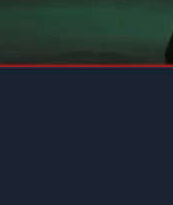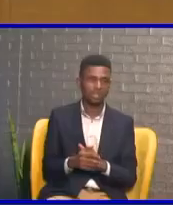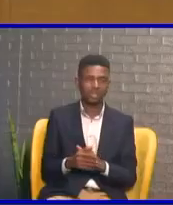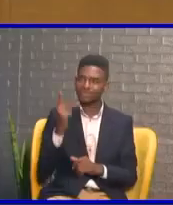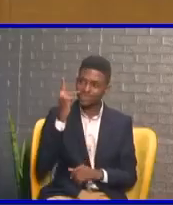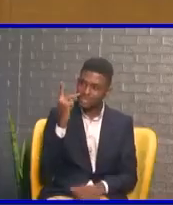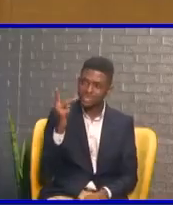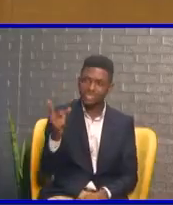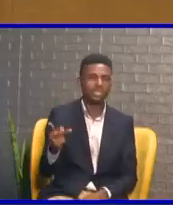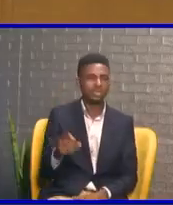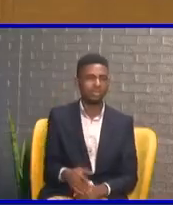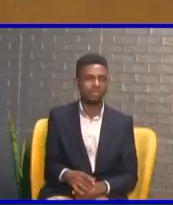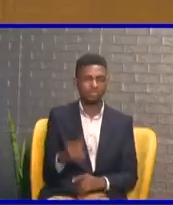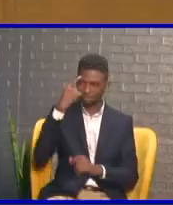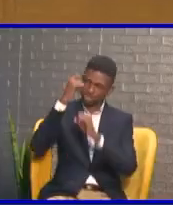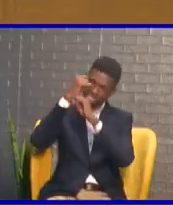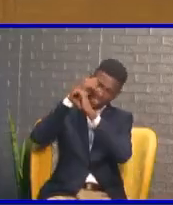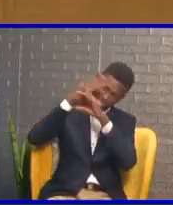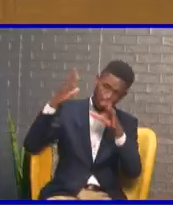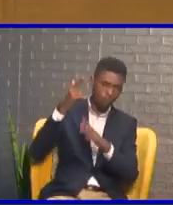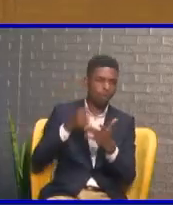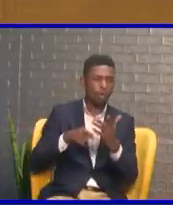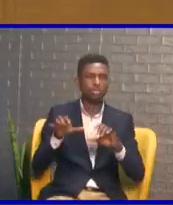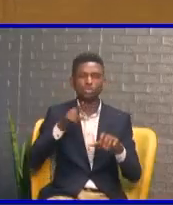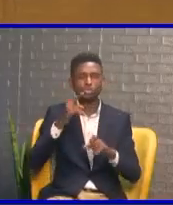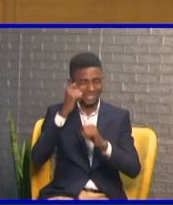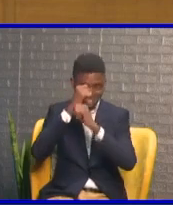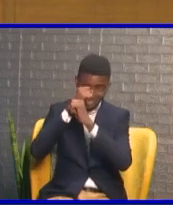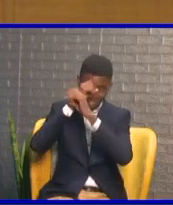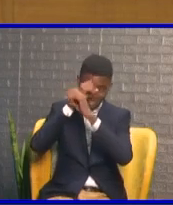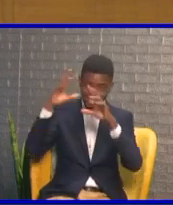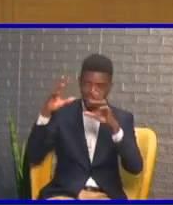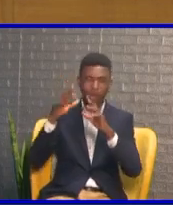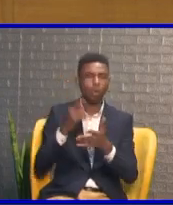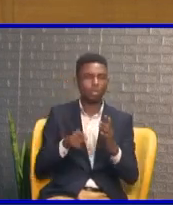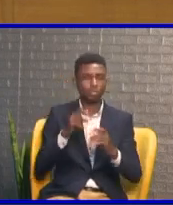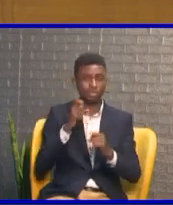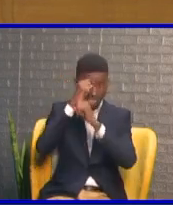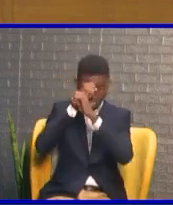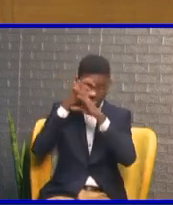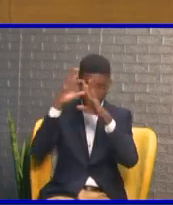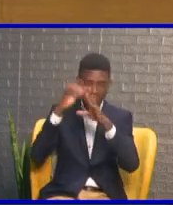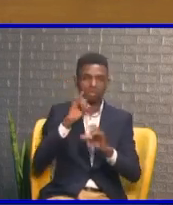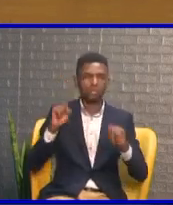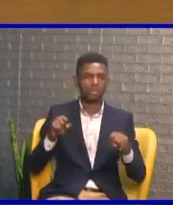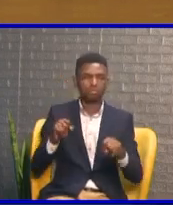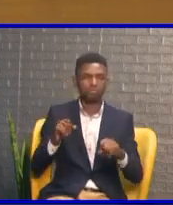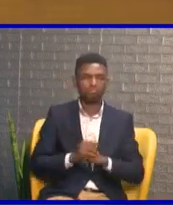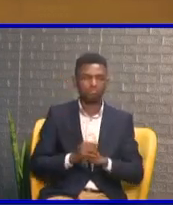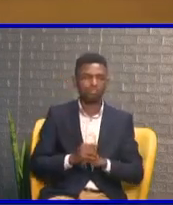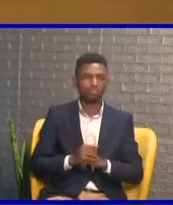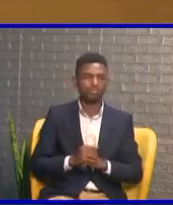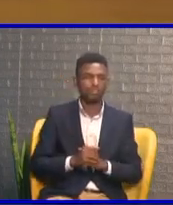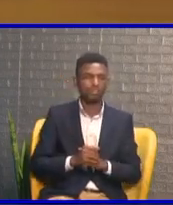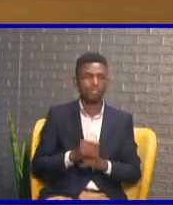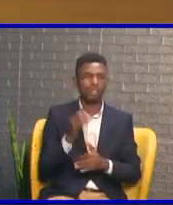See. What do you see? What you see is possible. Did you hear what I said?